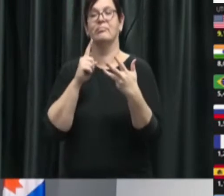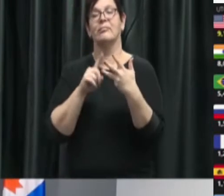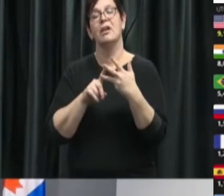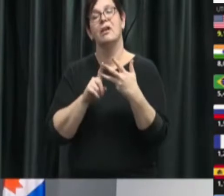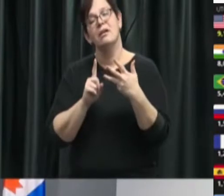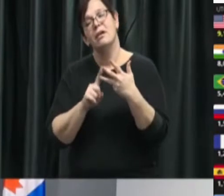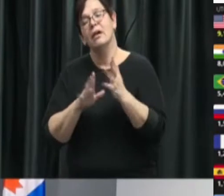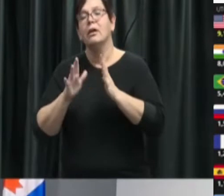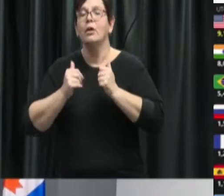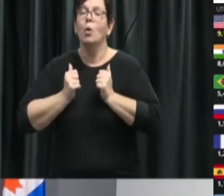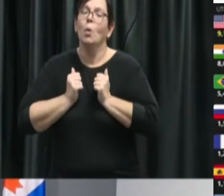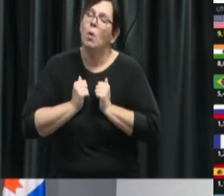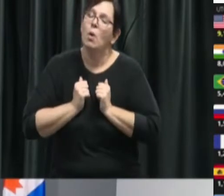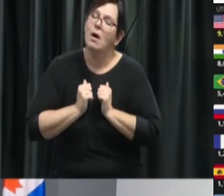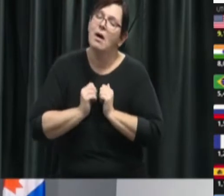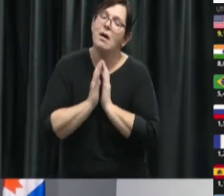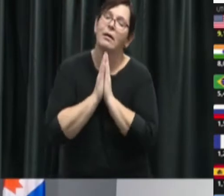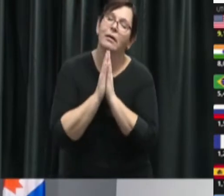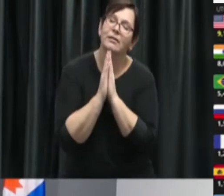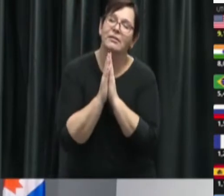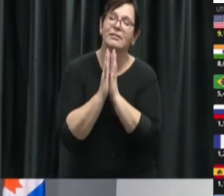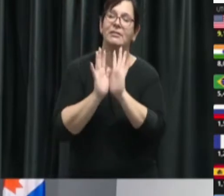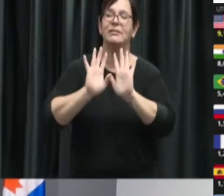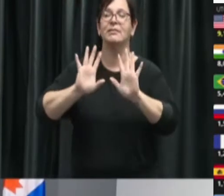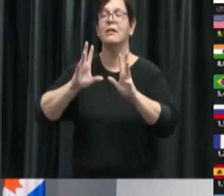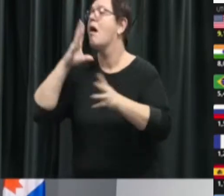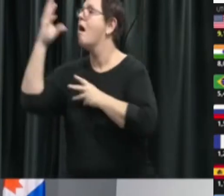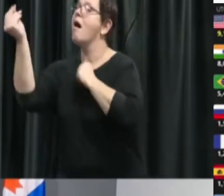to limit your contact with the people that you live with.